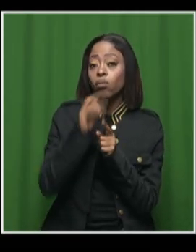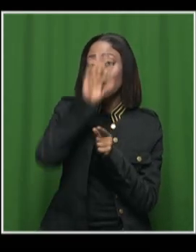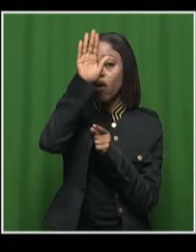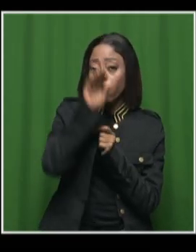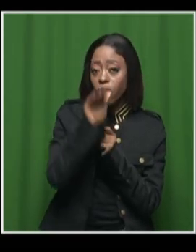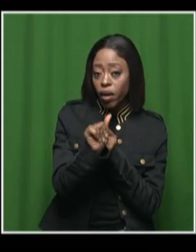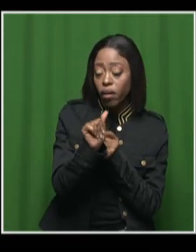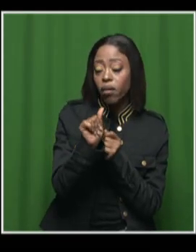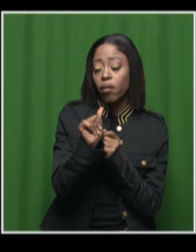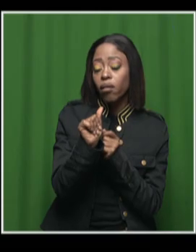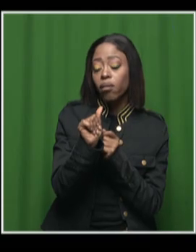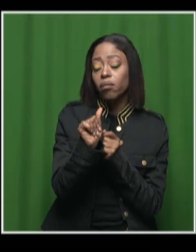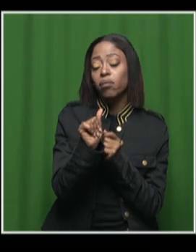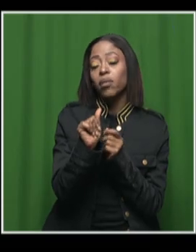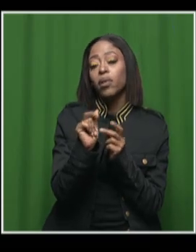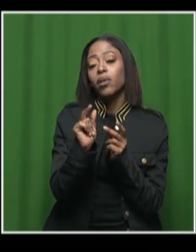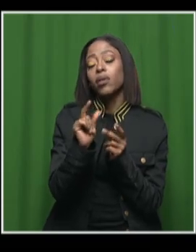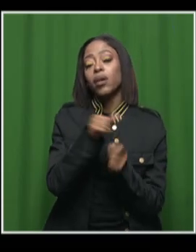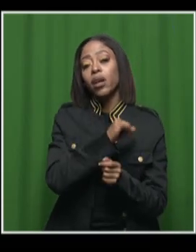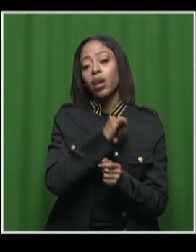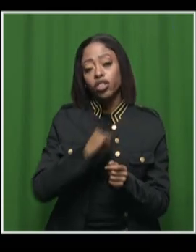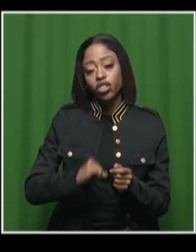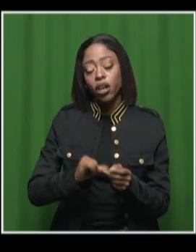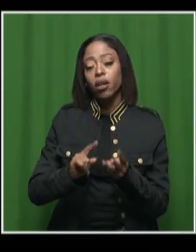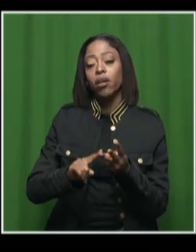from Asia, and from Europe.